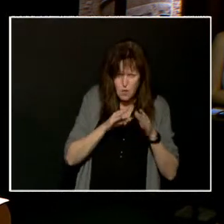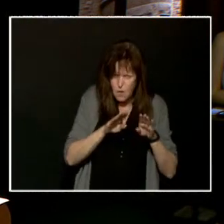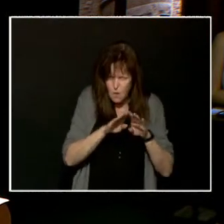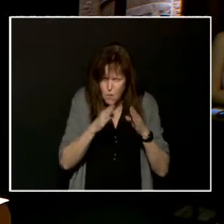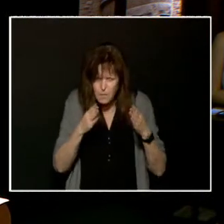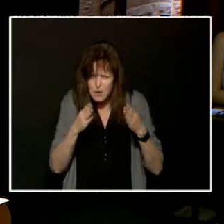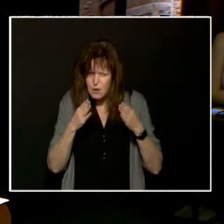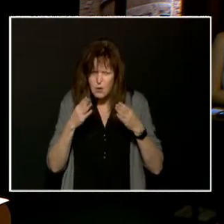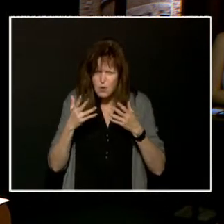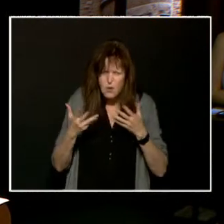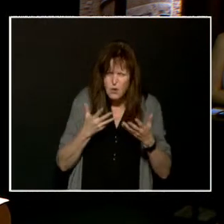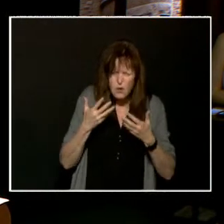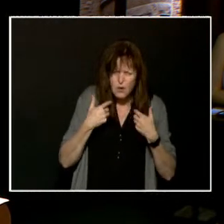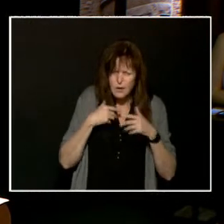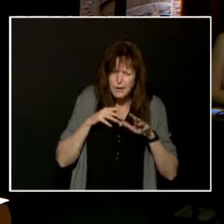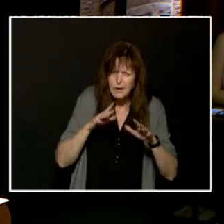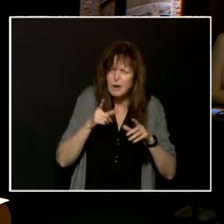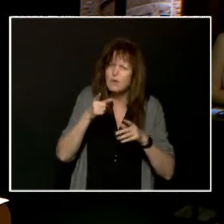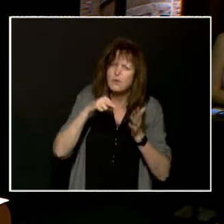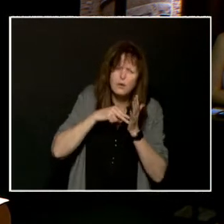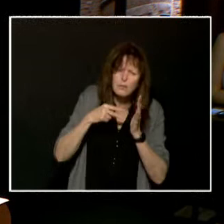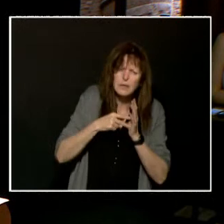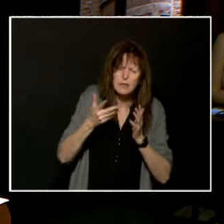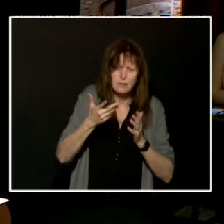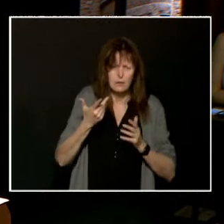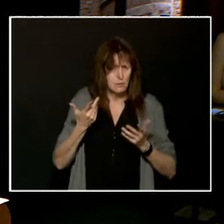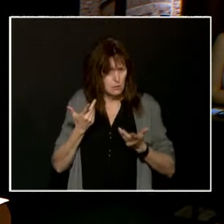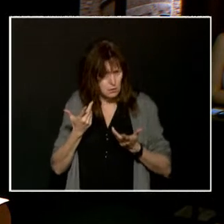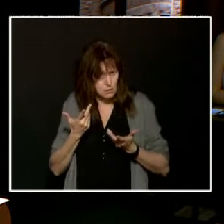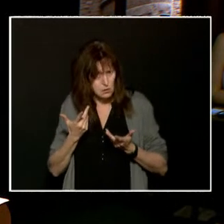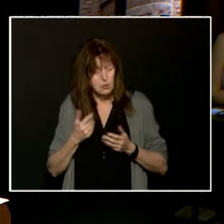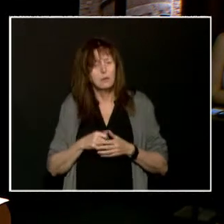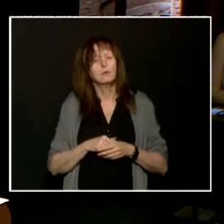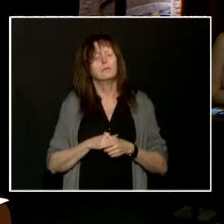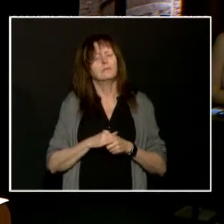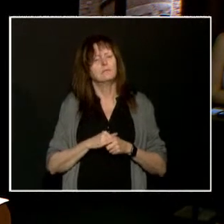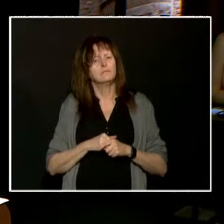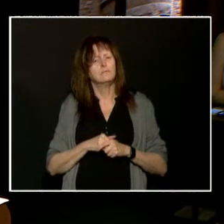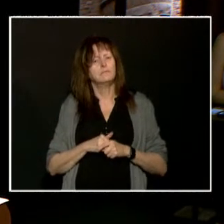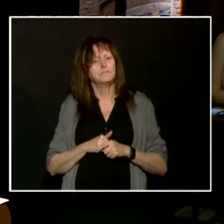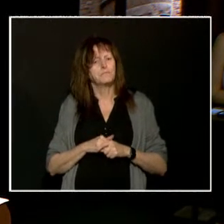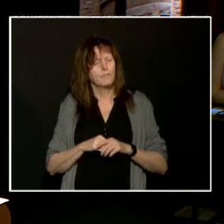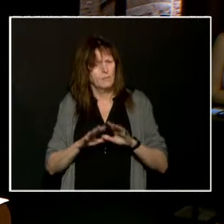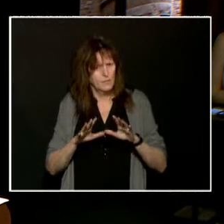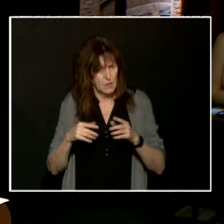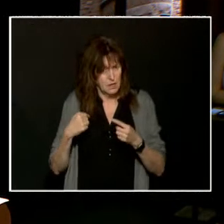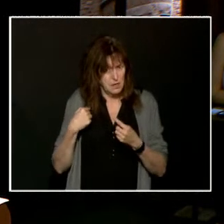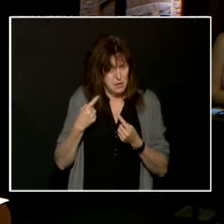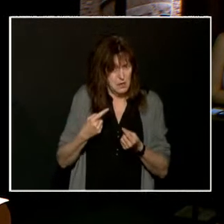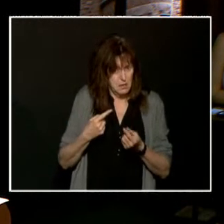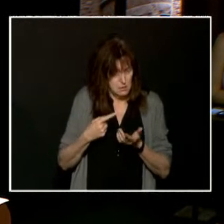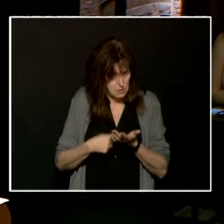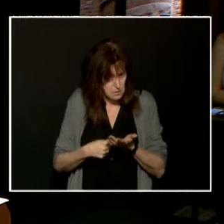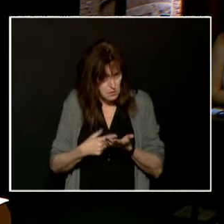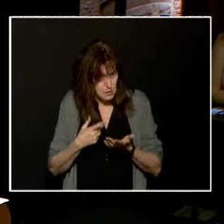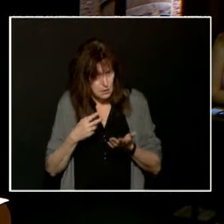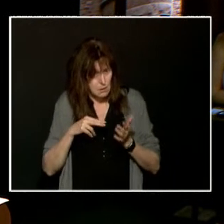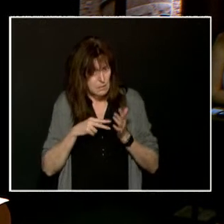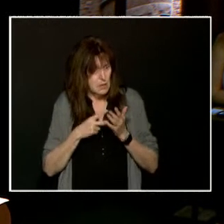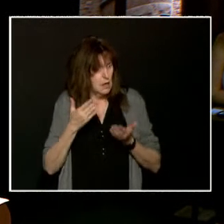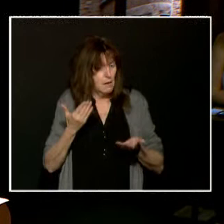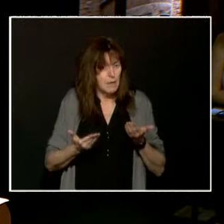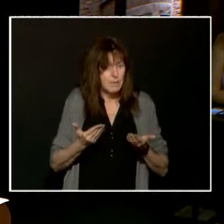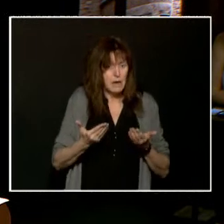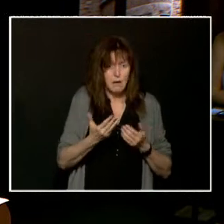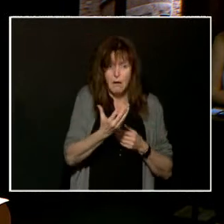Are we talking about sort of what's been talked about? So maybe some outdoor activities,